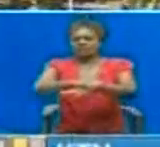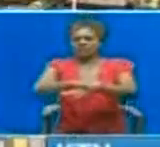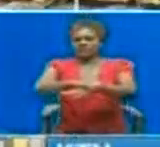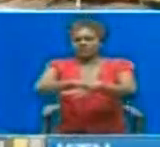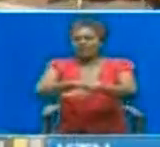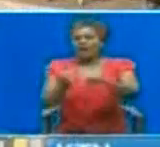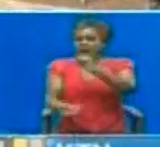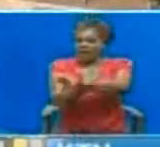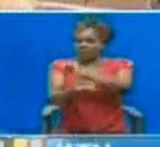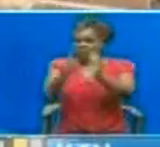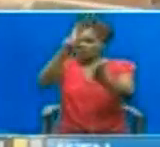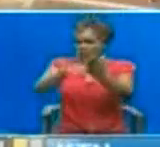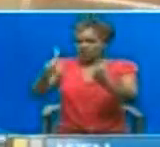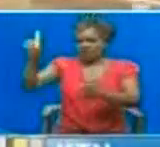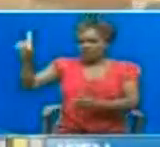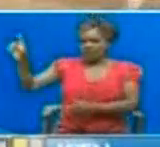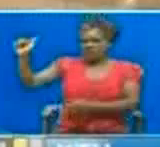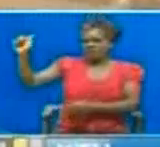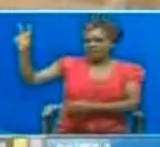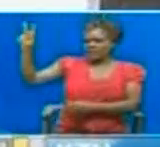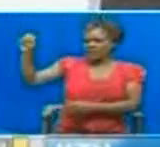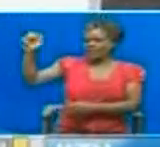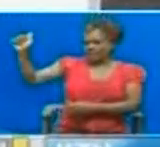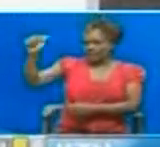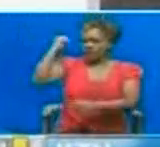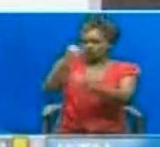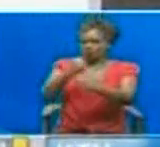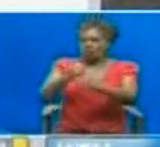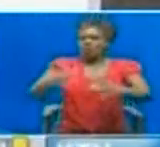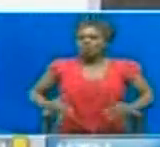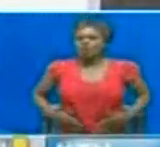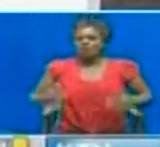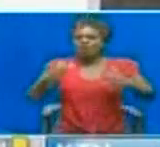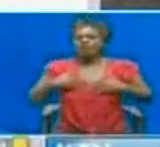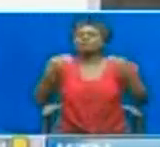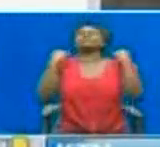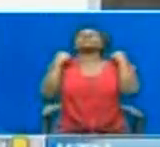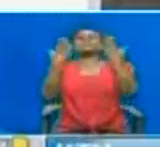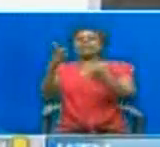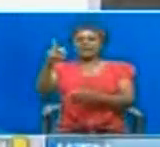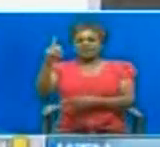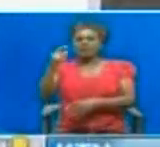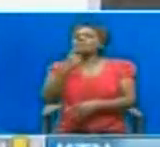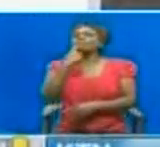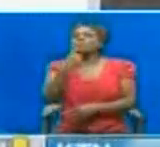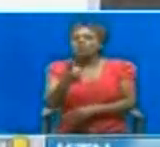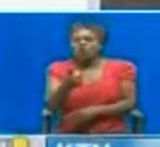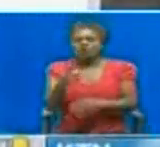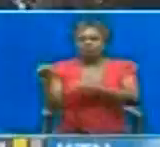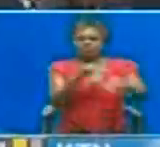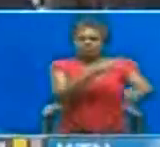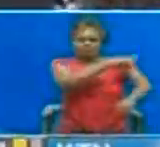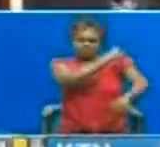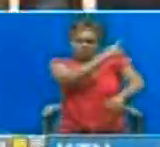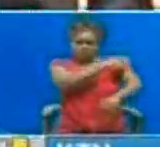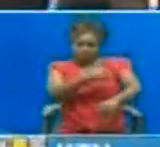further advising that a DNA test be conducted. The body, which had been lying at the Moi Teaching and Referral Hospital